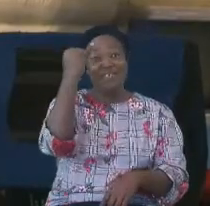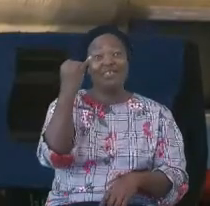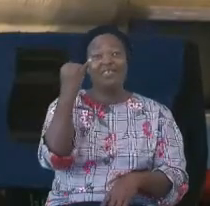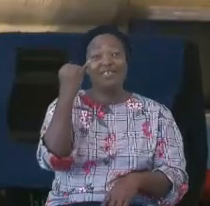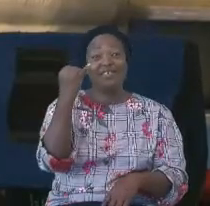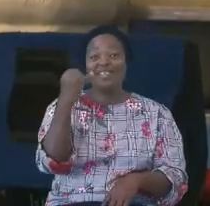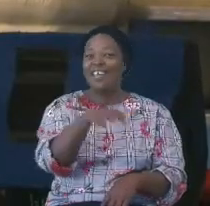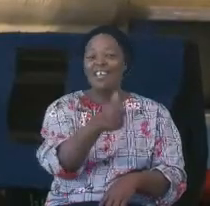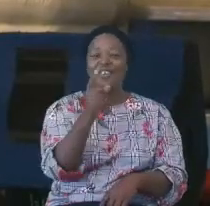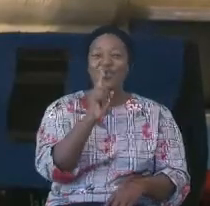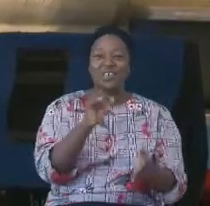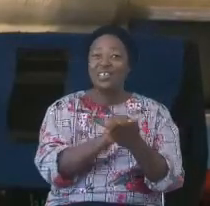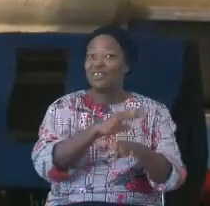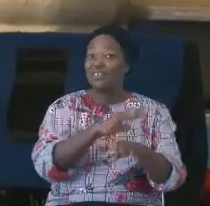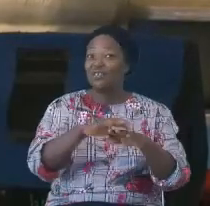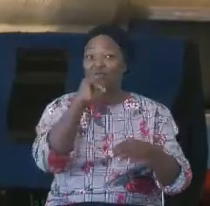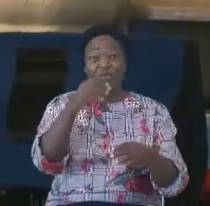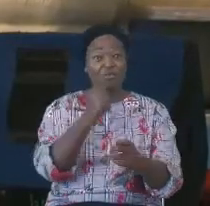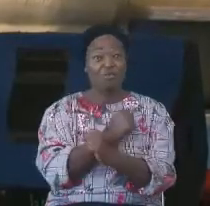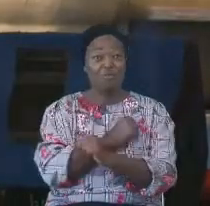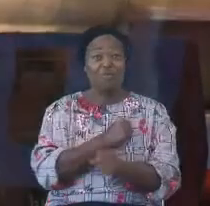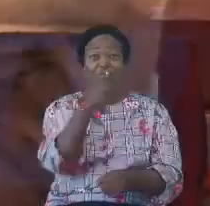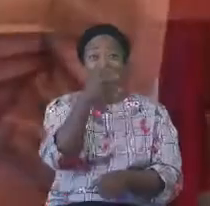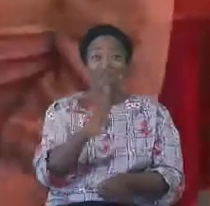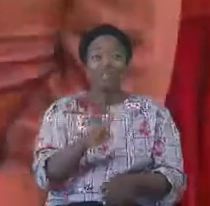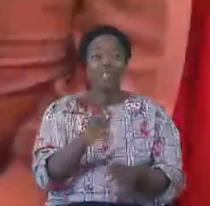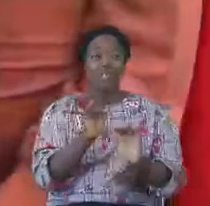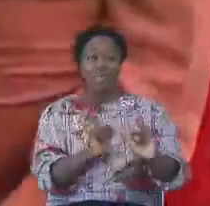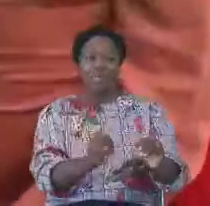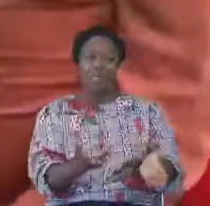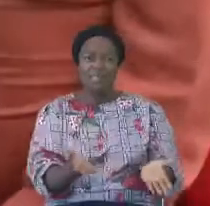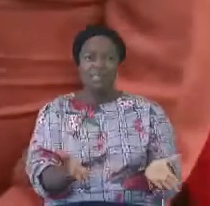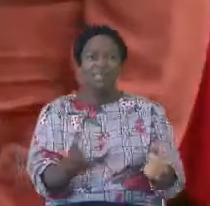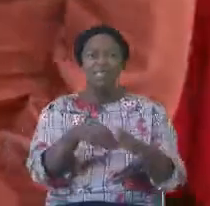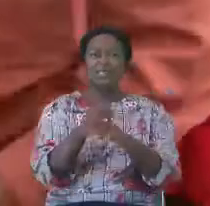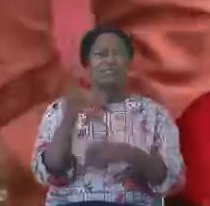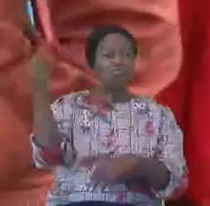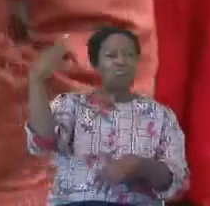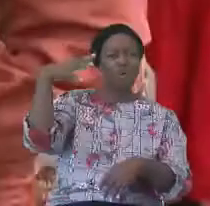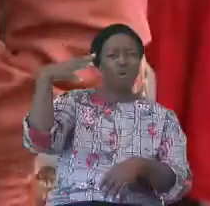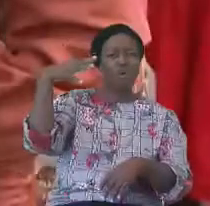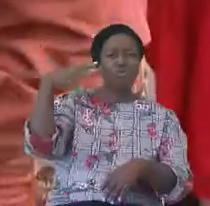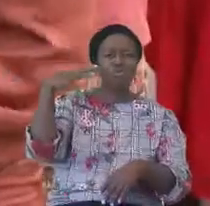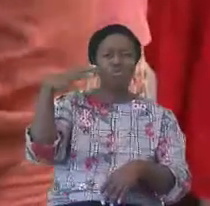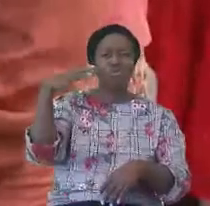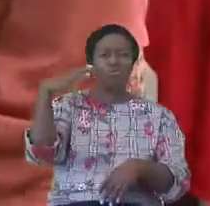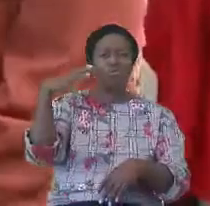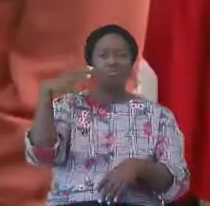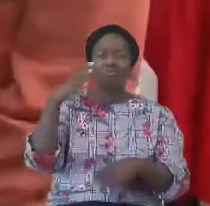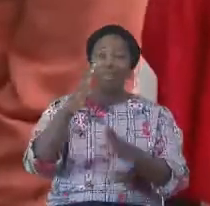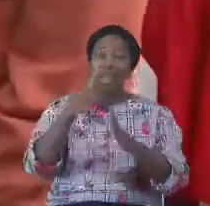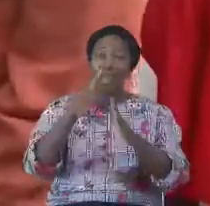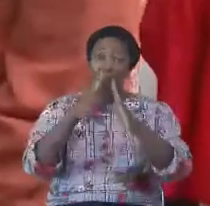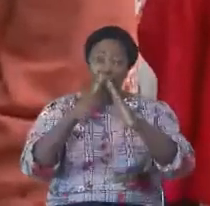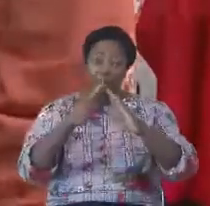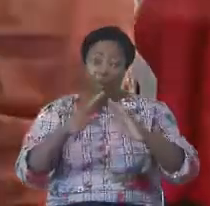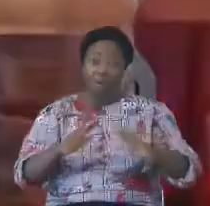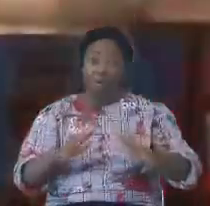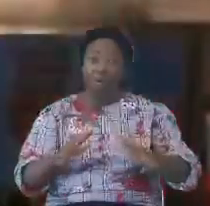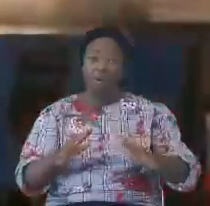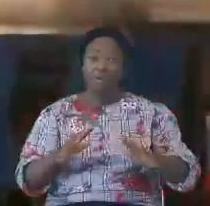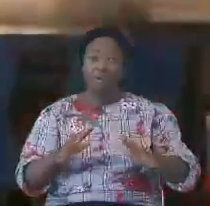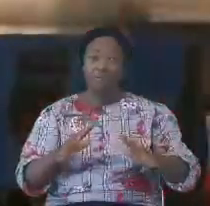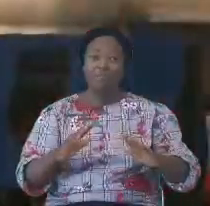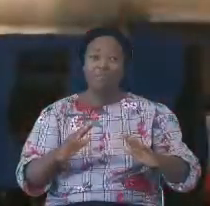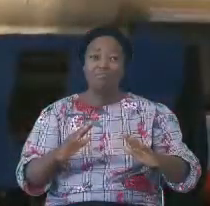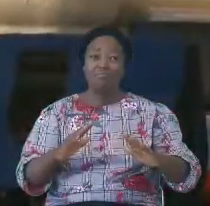hearts. I can't imagine anyone that doesn't love God staying